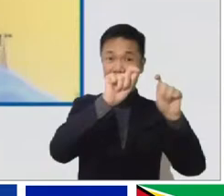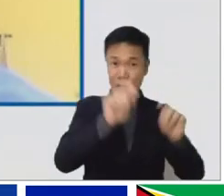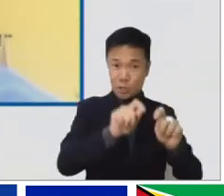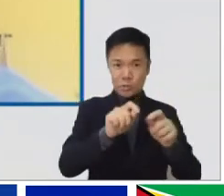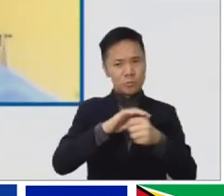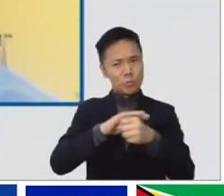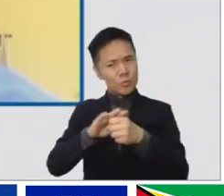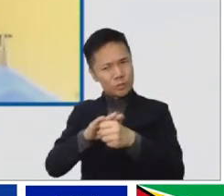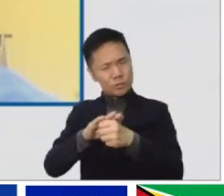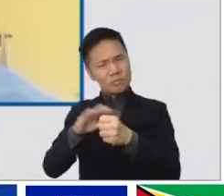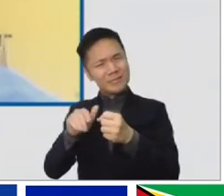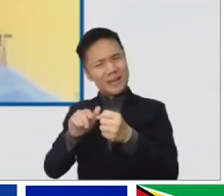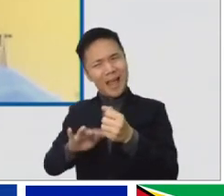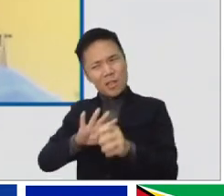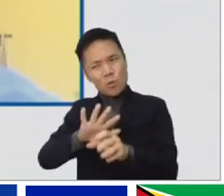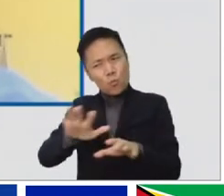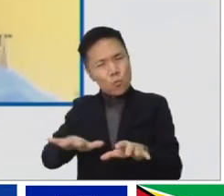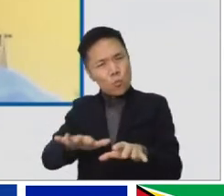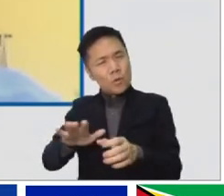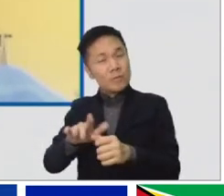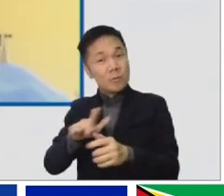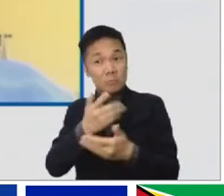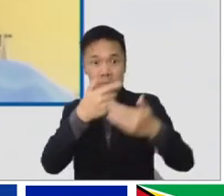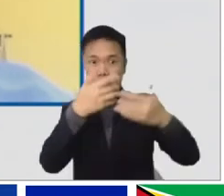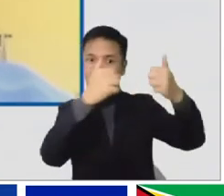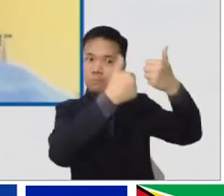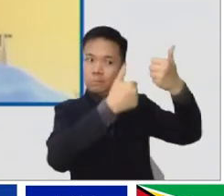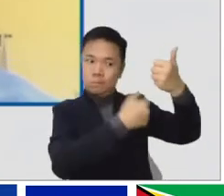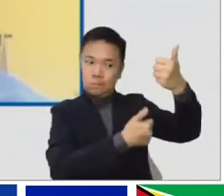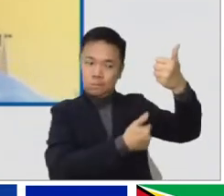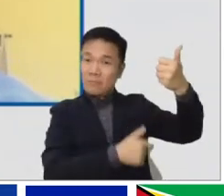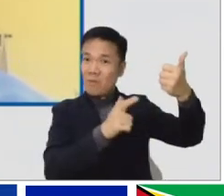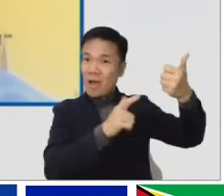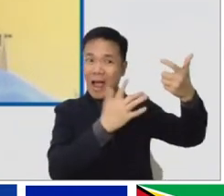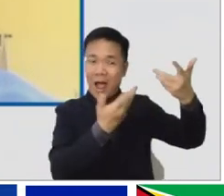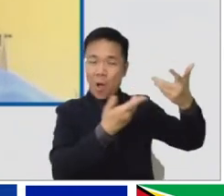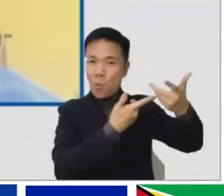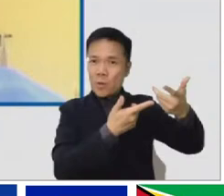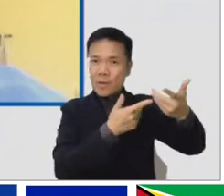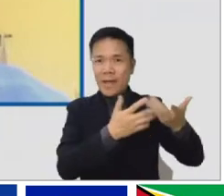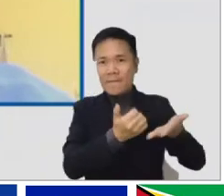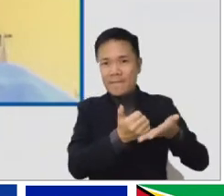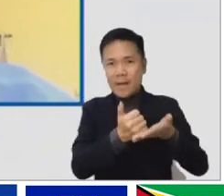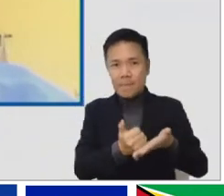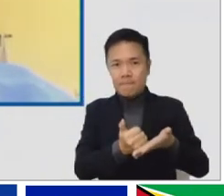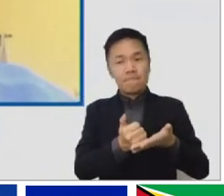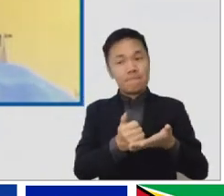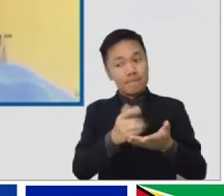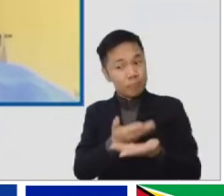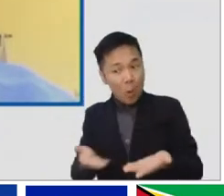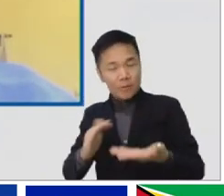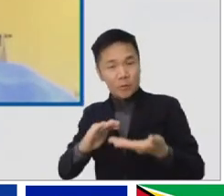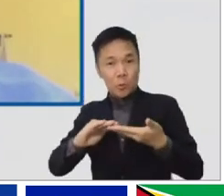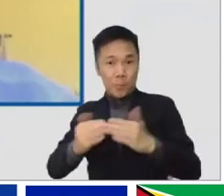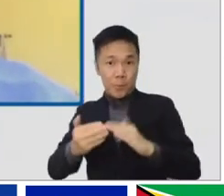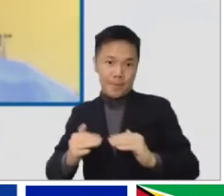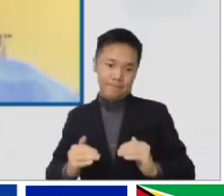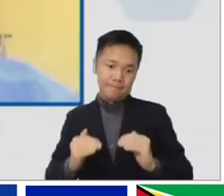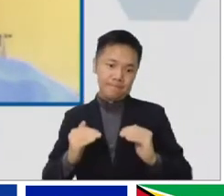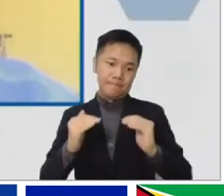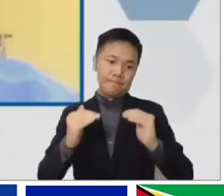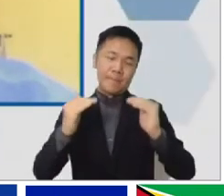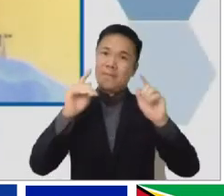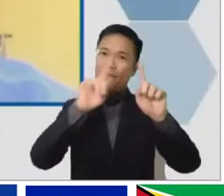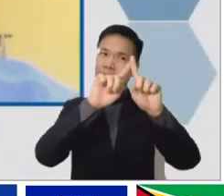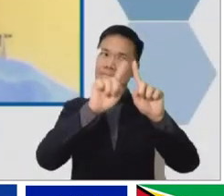local levels of intervention and down to the community level. And consequently, COVID gives us a chance